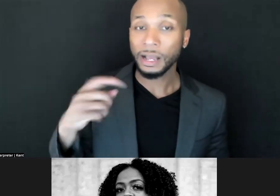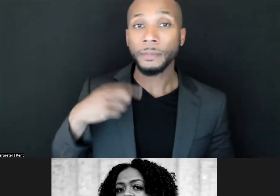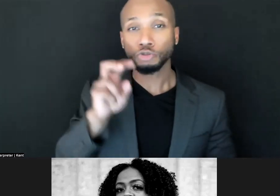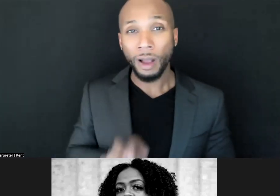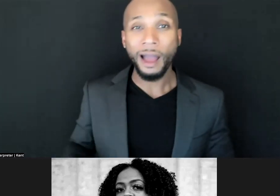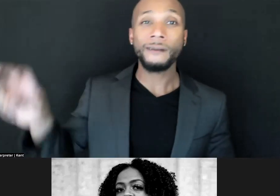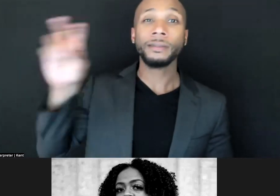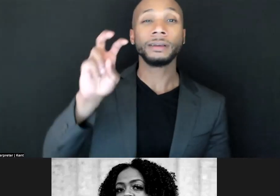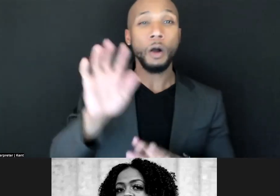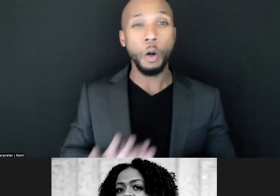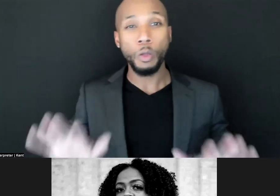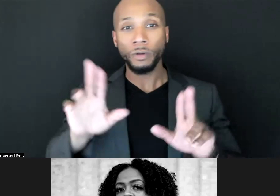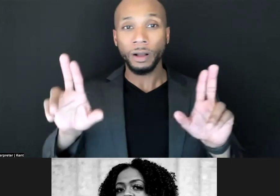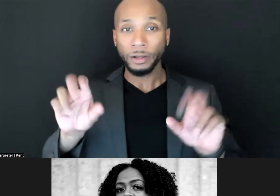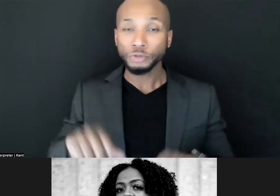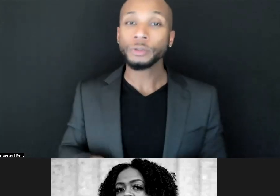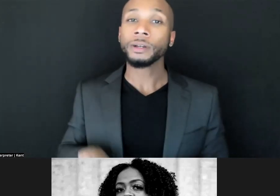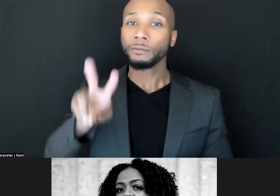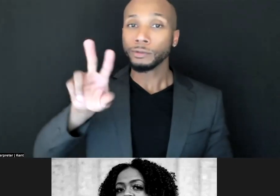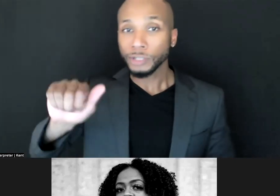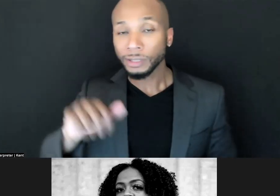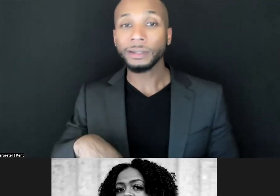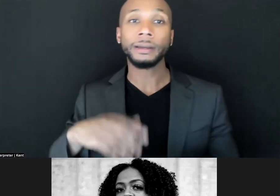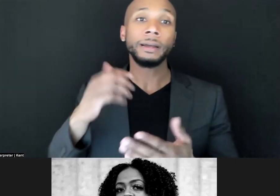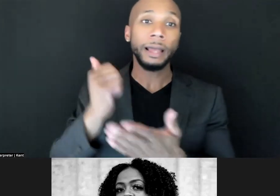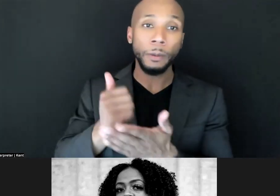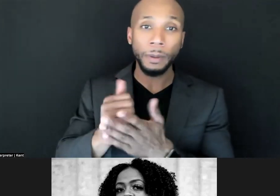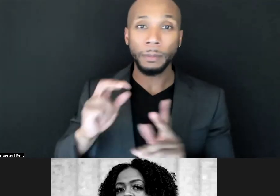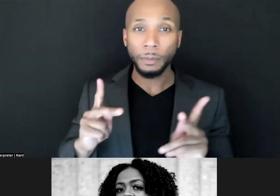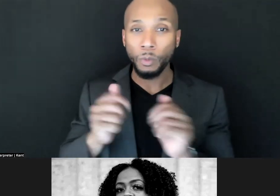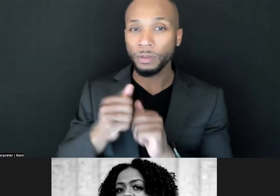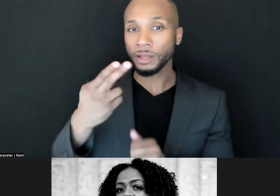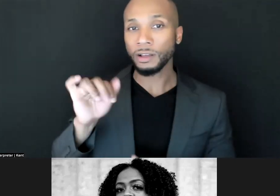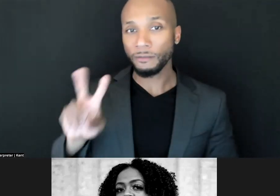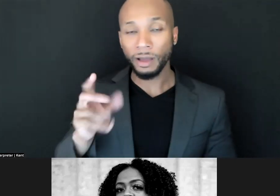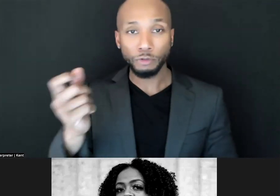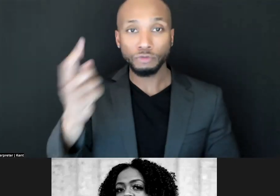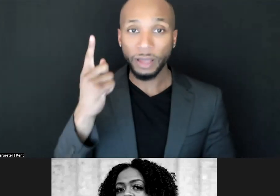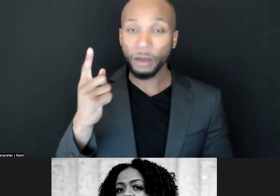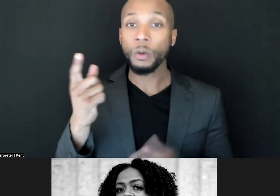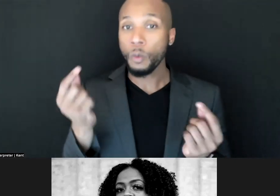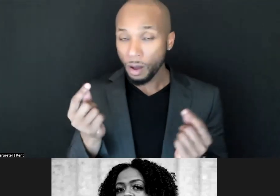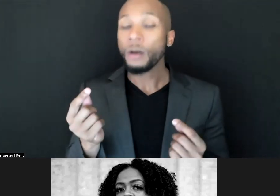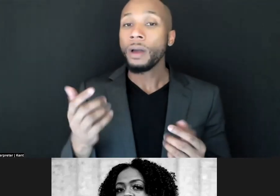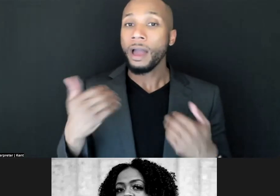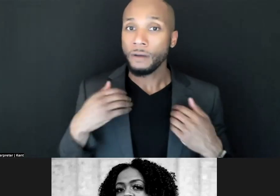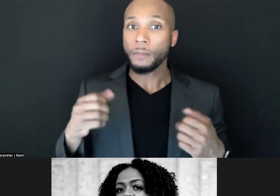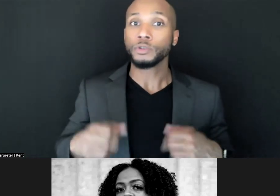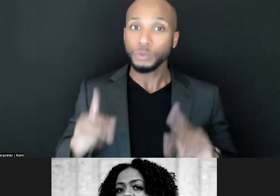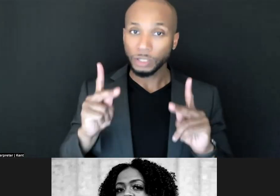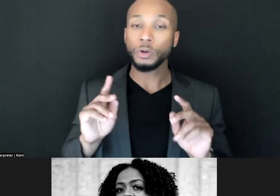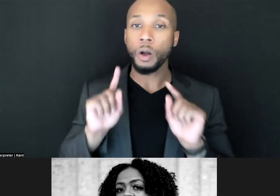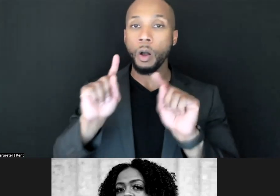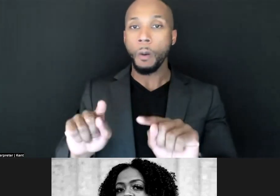across Virginia, trying to help people living with HIV understand there is an opportunity for us to go back to work if